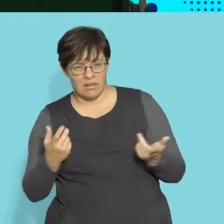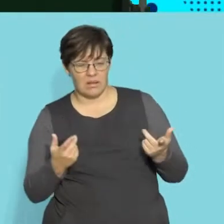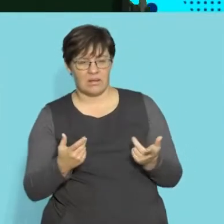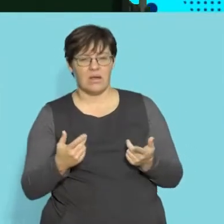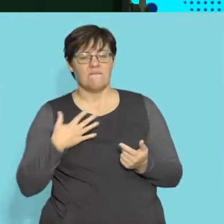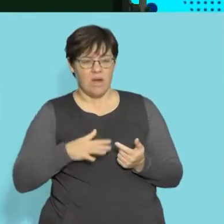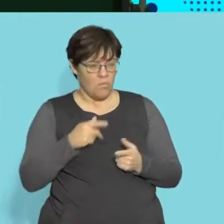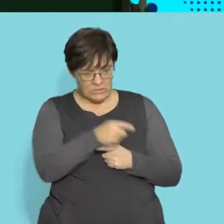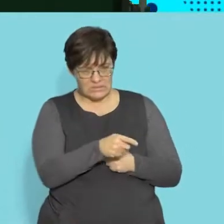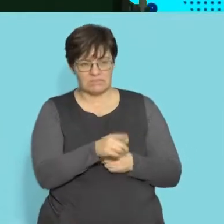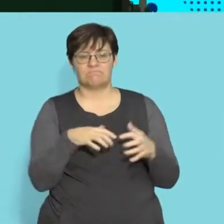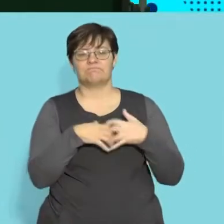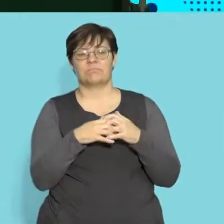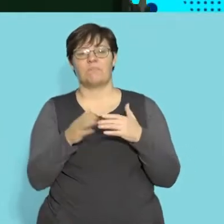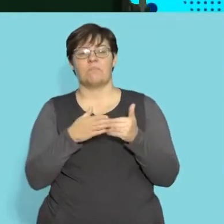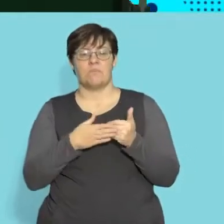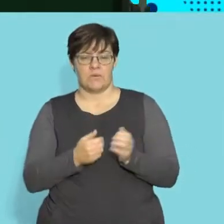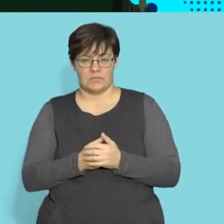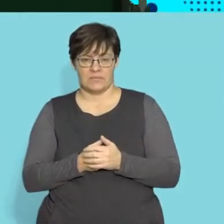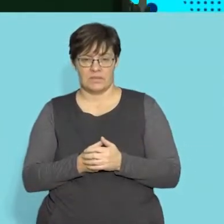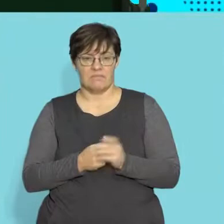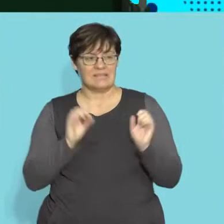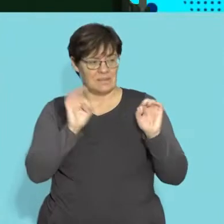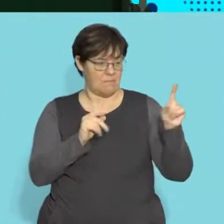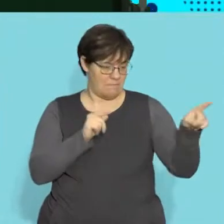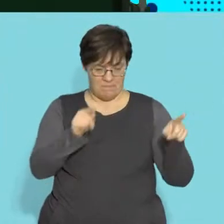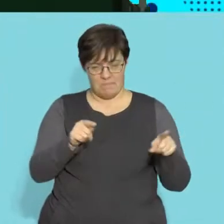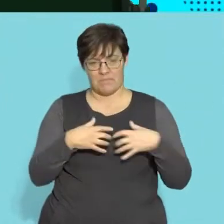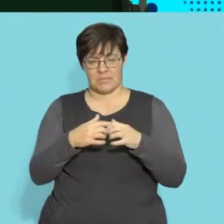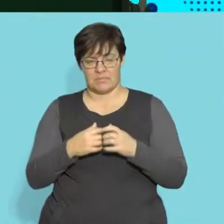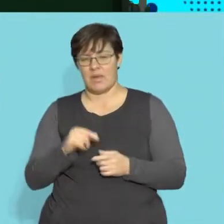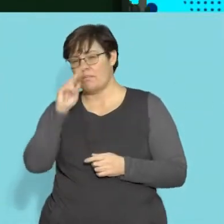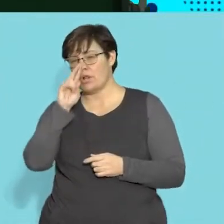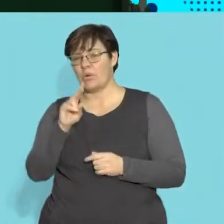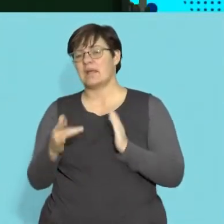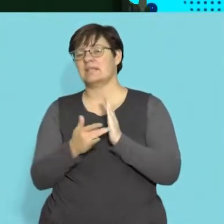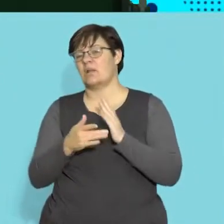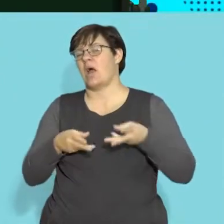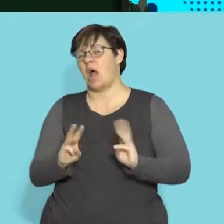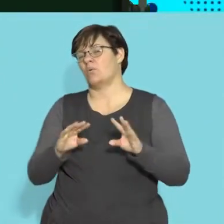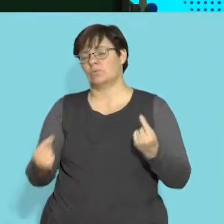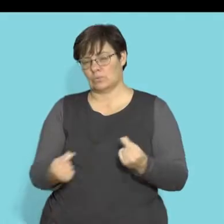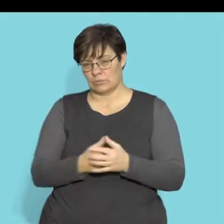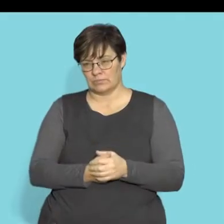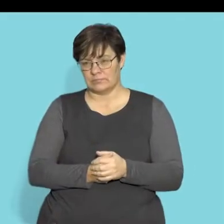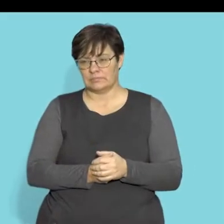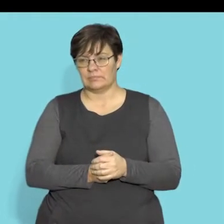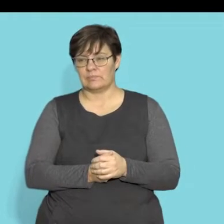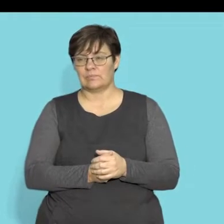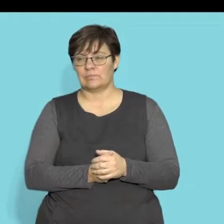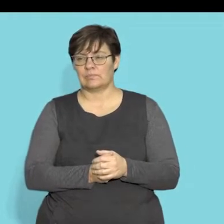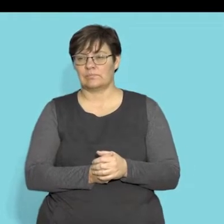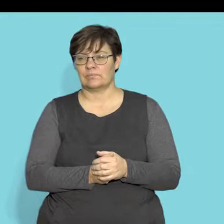a farmer will want to create these individuals that have the exact same characteristics. So let's look at this technique and the